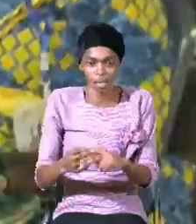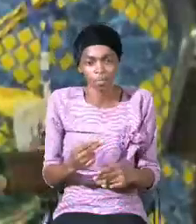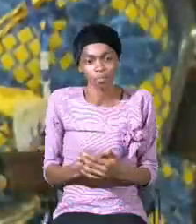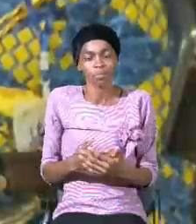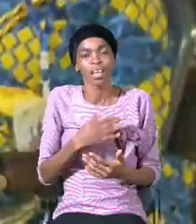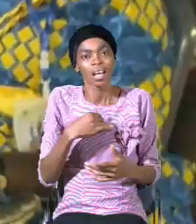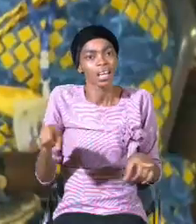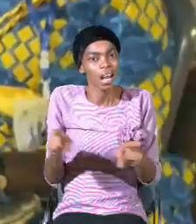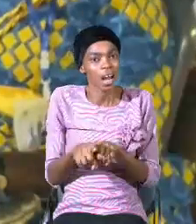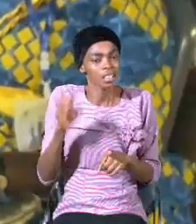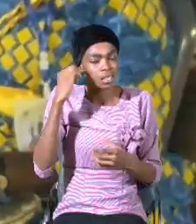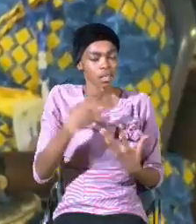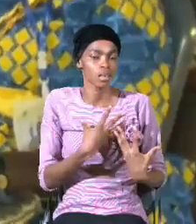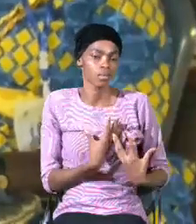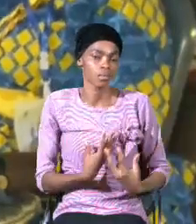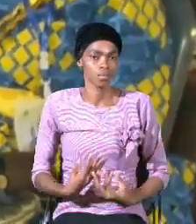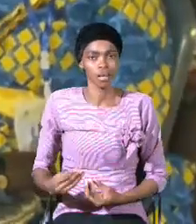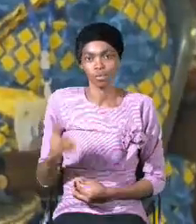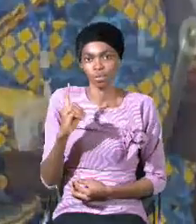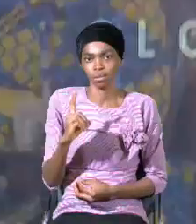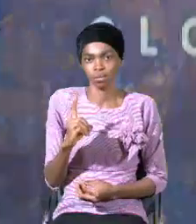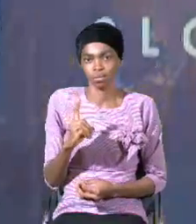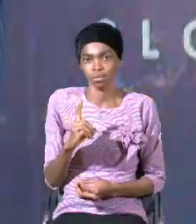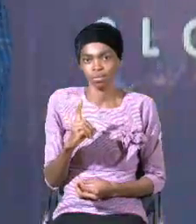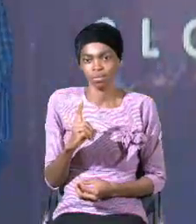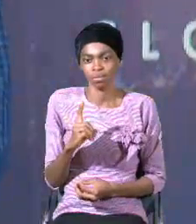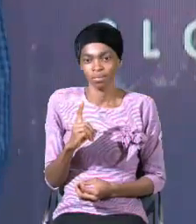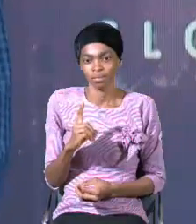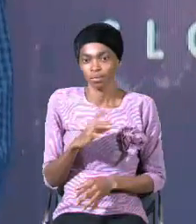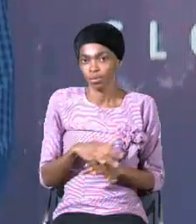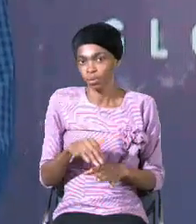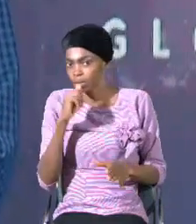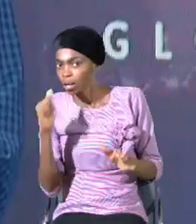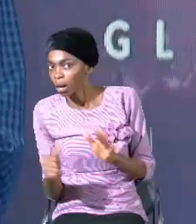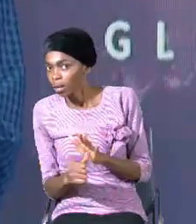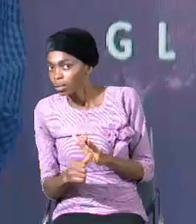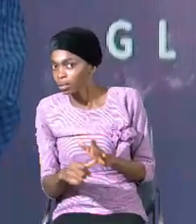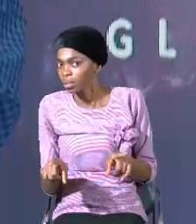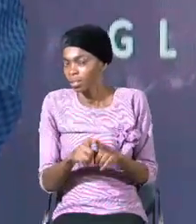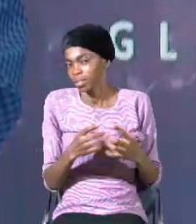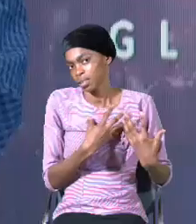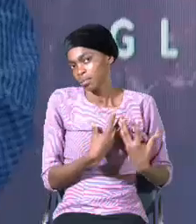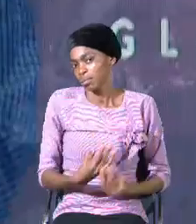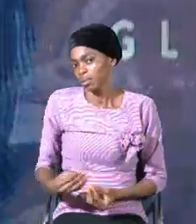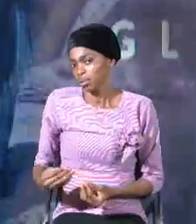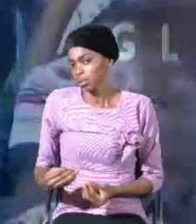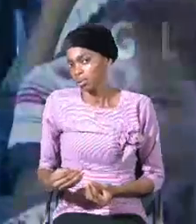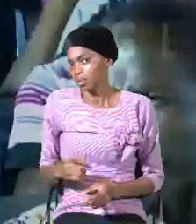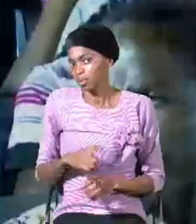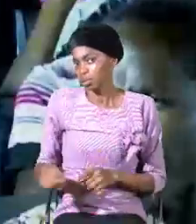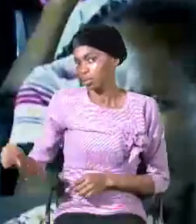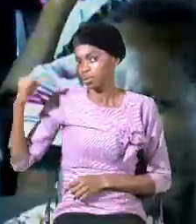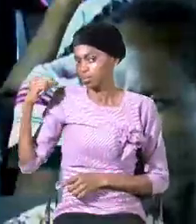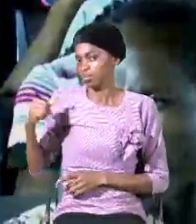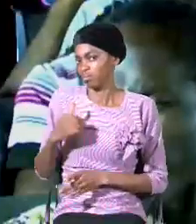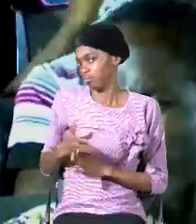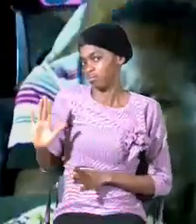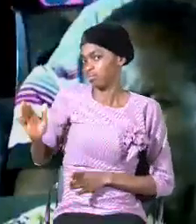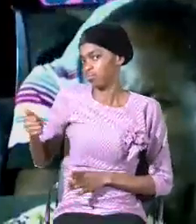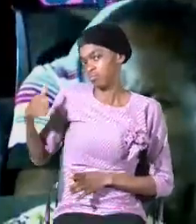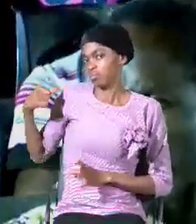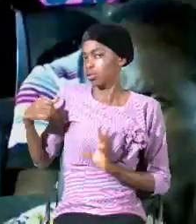he melts you, don't dodge. As he melts you, don't reject. As he